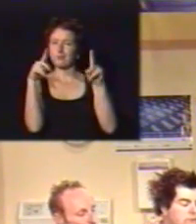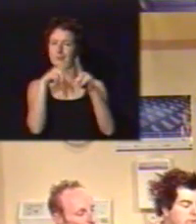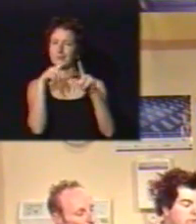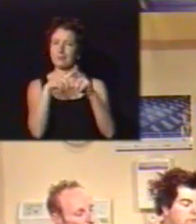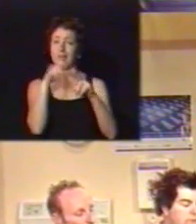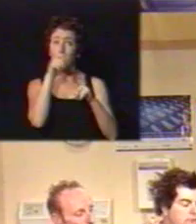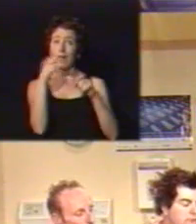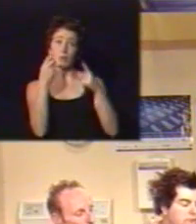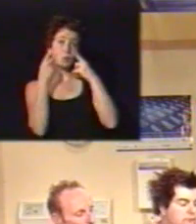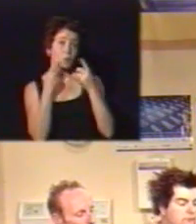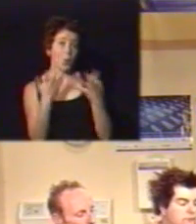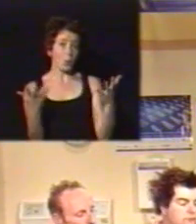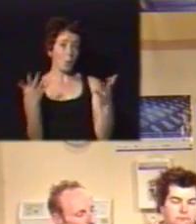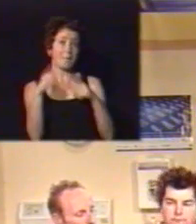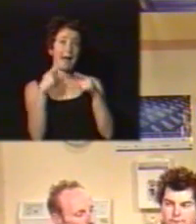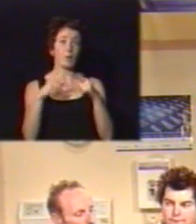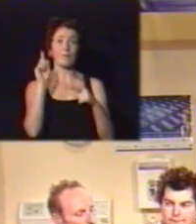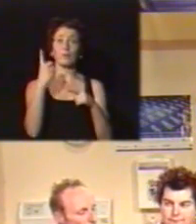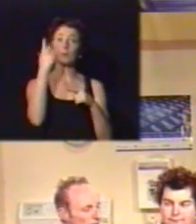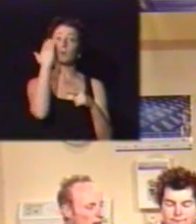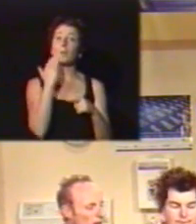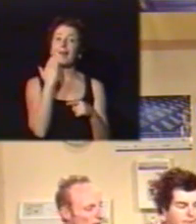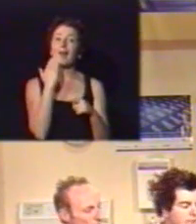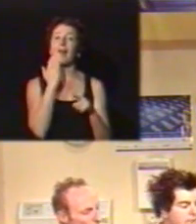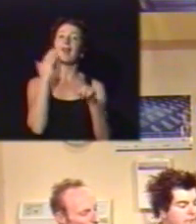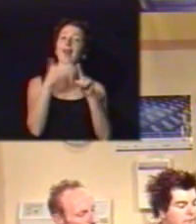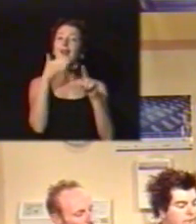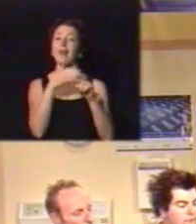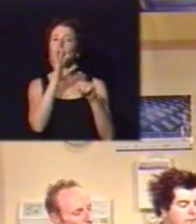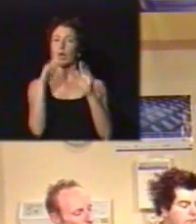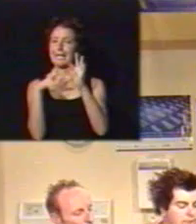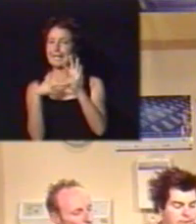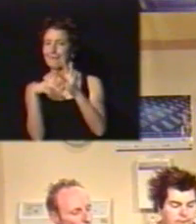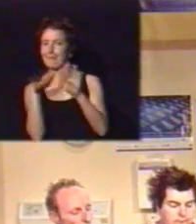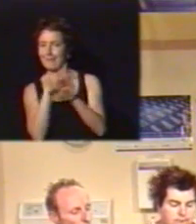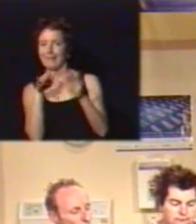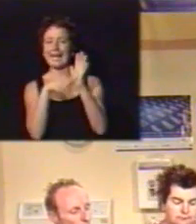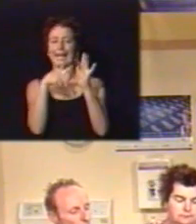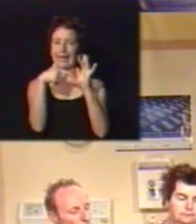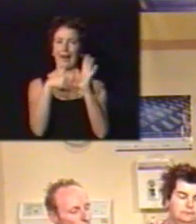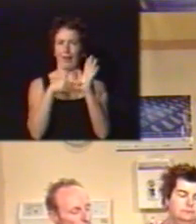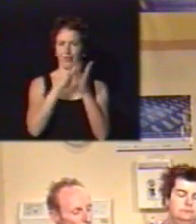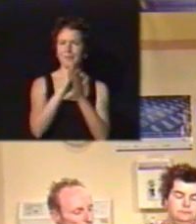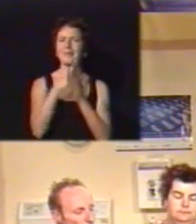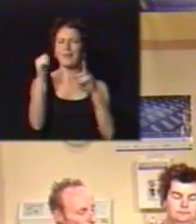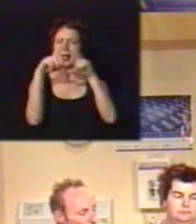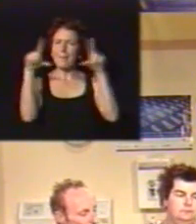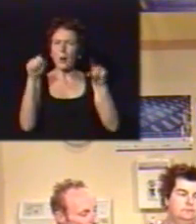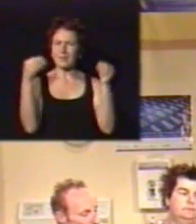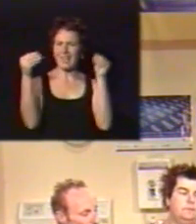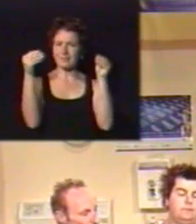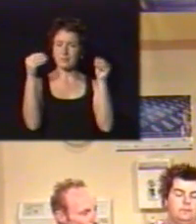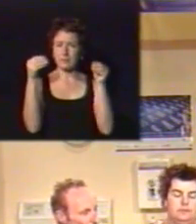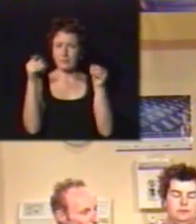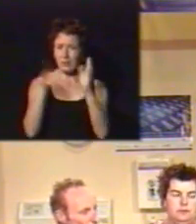a production coming out shortly that they were coming in to talk to us about. That was my postcard gone. I've lost it. There it is. Is that as in the